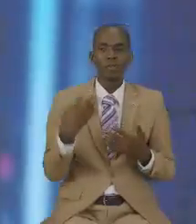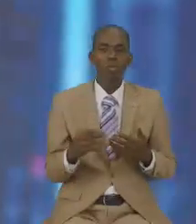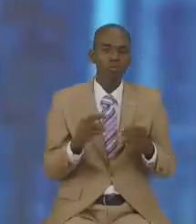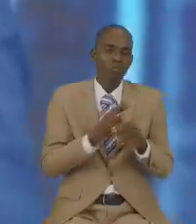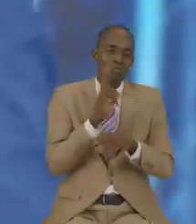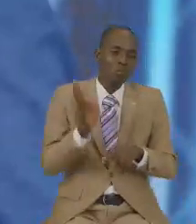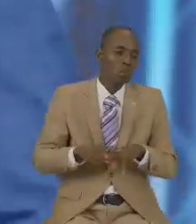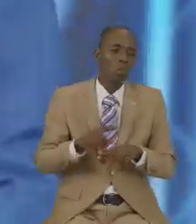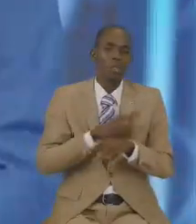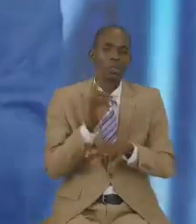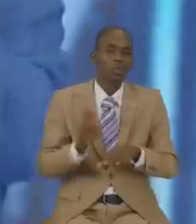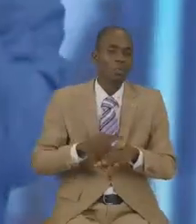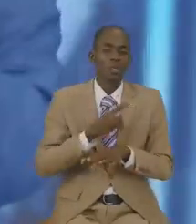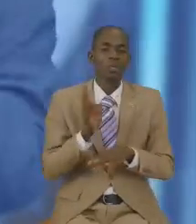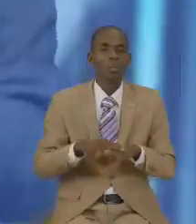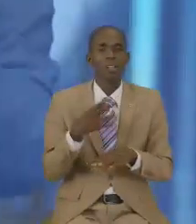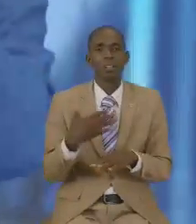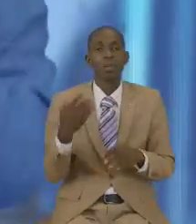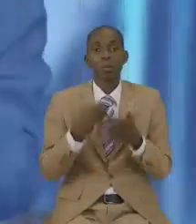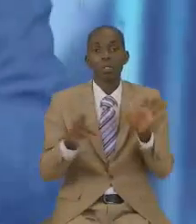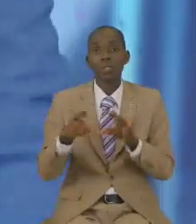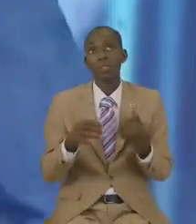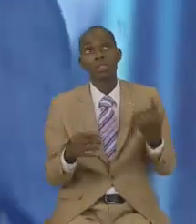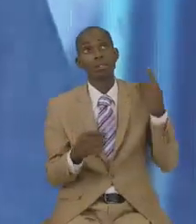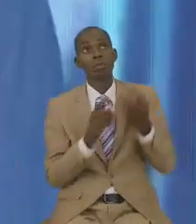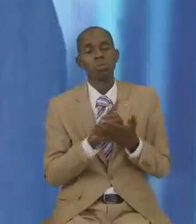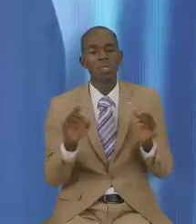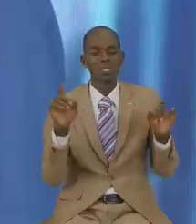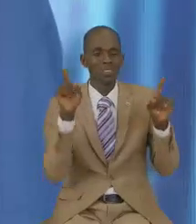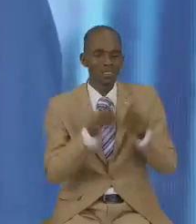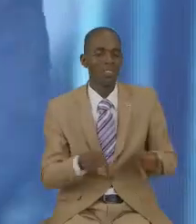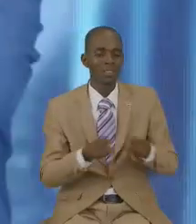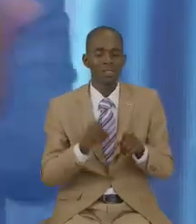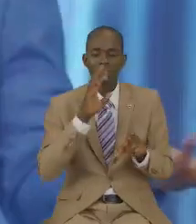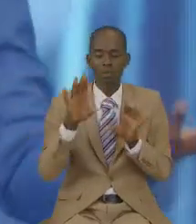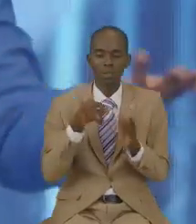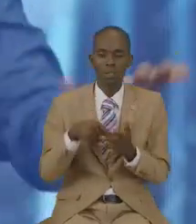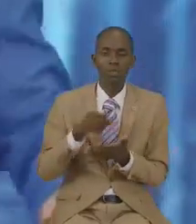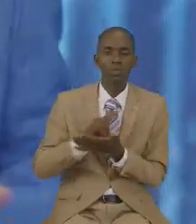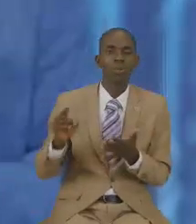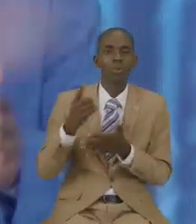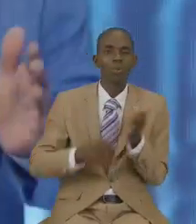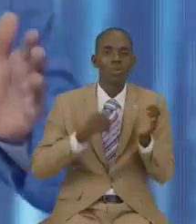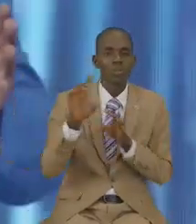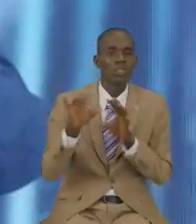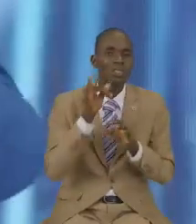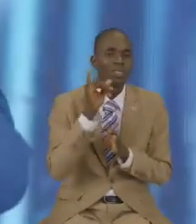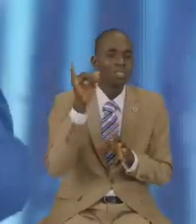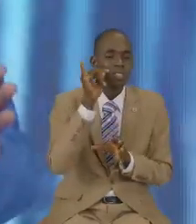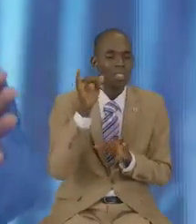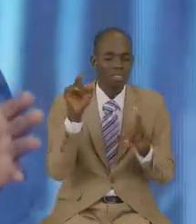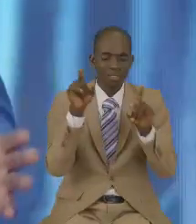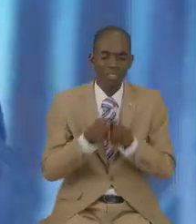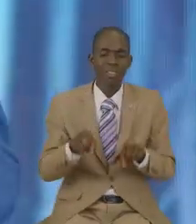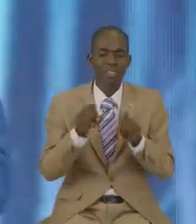did last week, exactly the same they're doing this week. What they did yesterday,